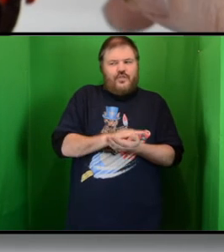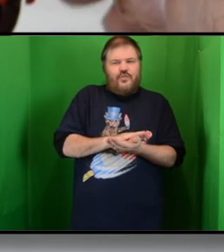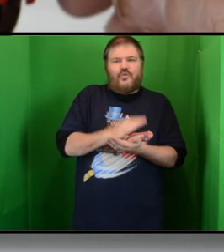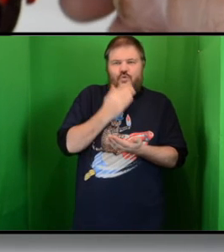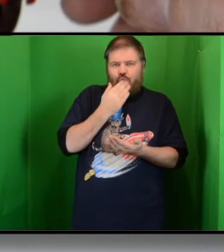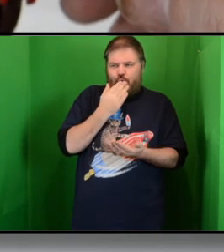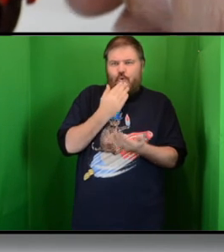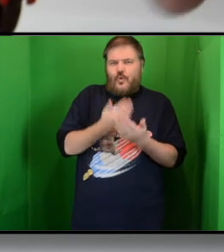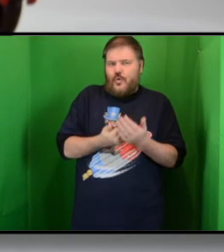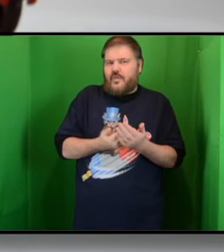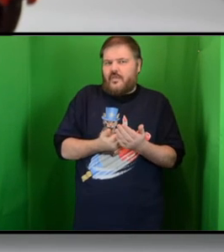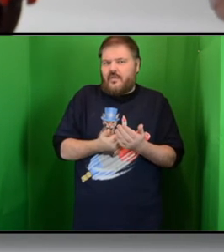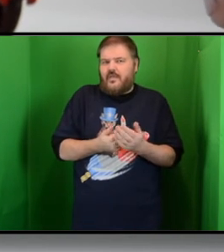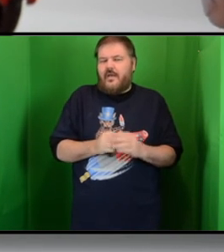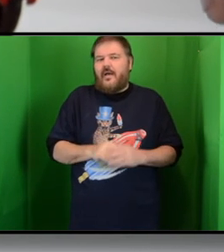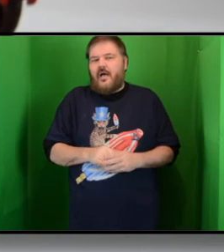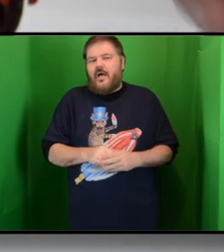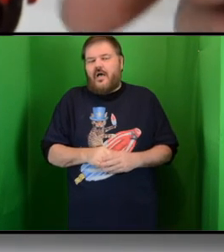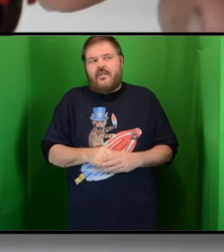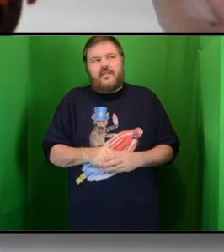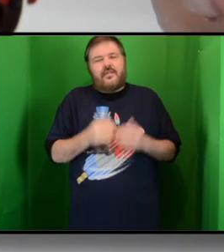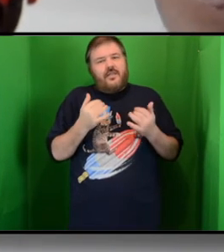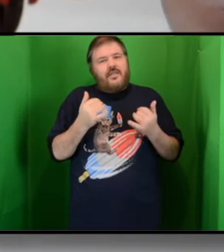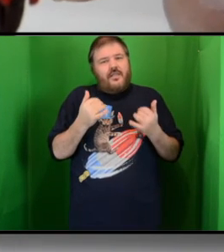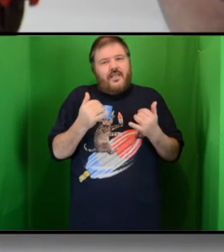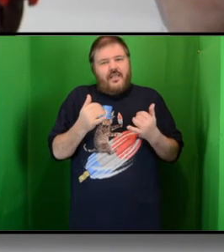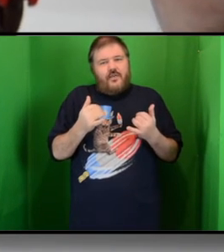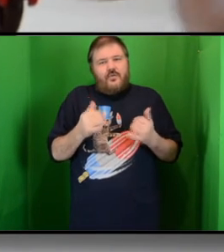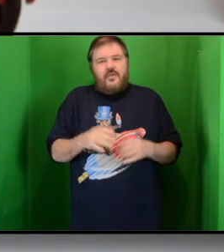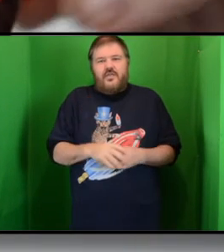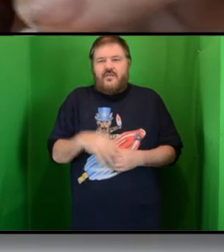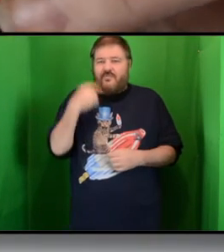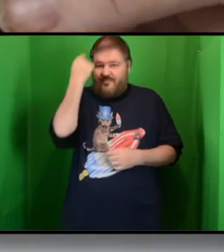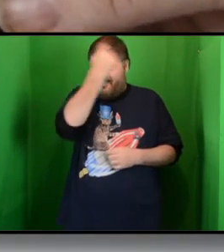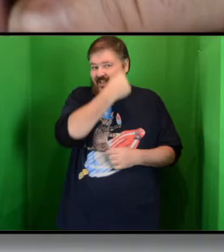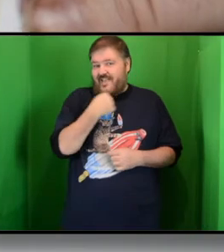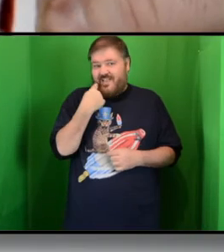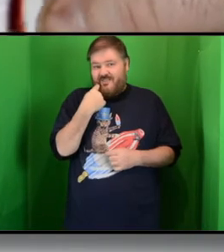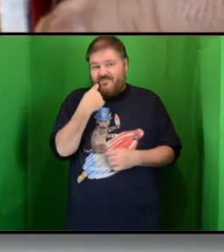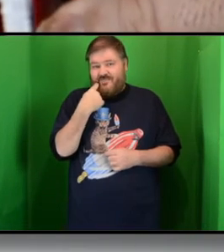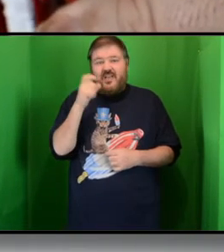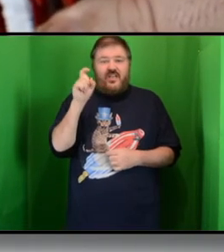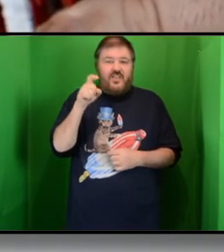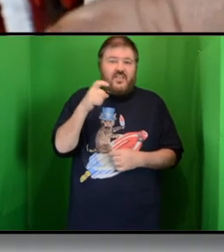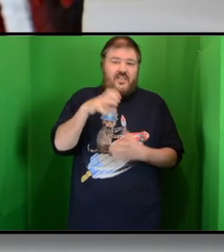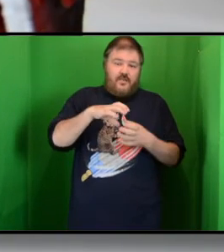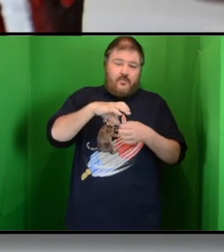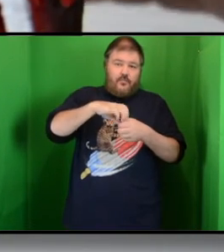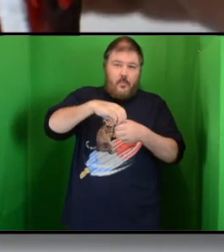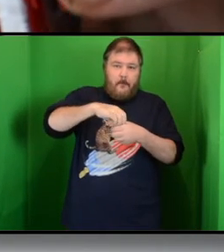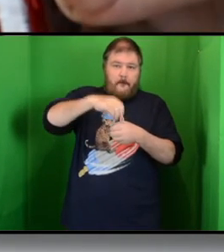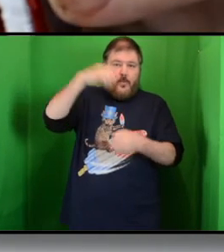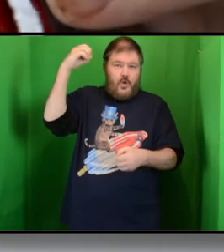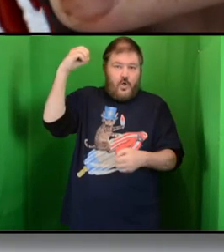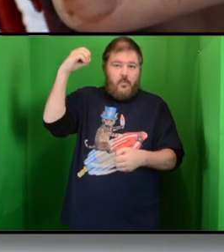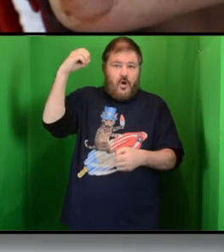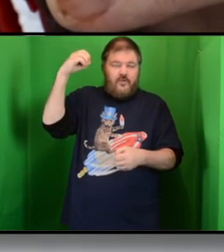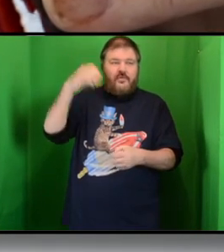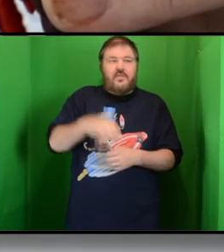green. I love the red. And the little gray claws that come along with Repugnus are